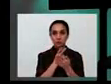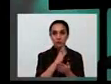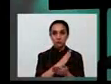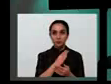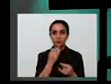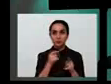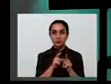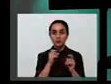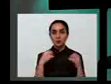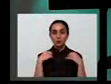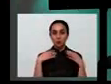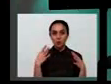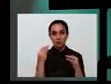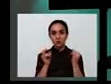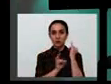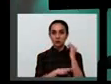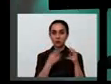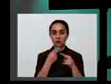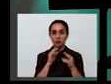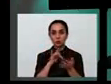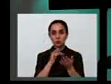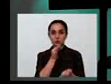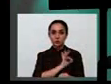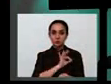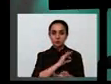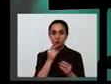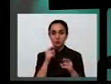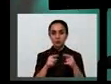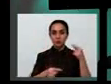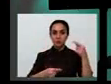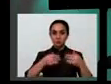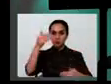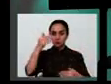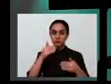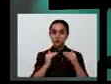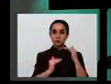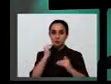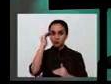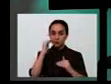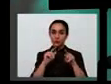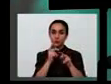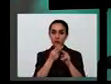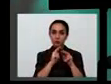mumkin. Boylar bilan kambag'allar daromadlari o'rtasidagi o'sha farq keskin oshdi. Demak, o'sha